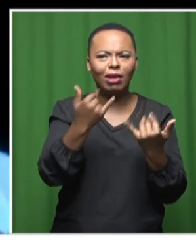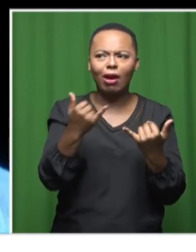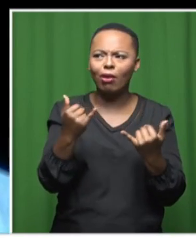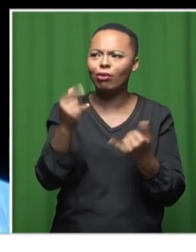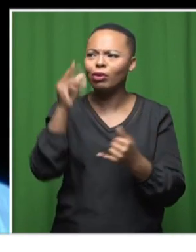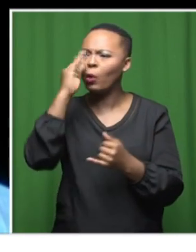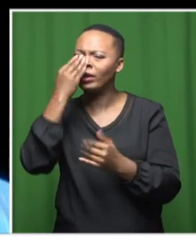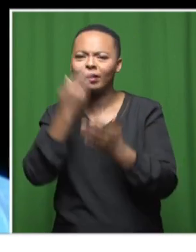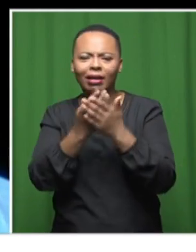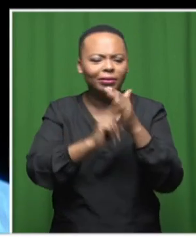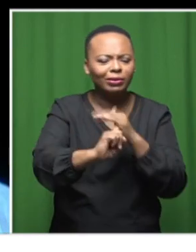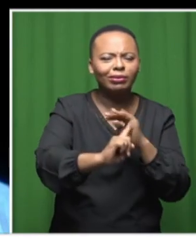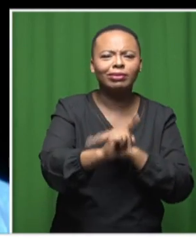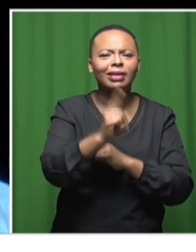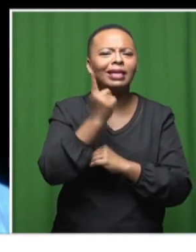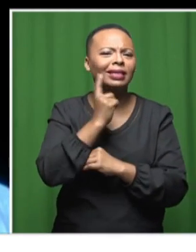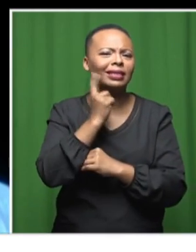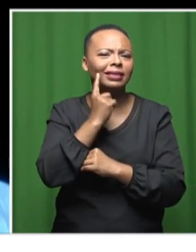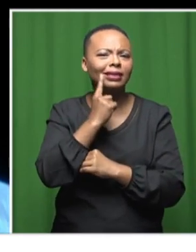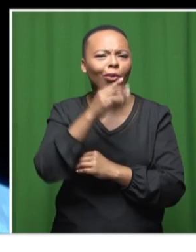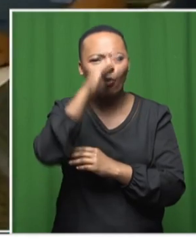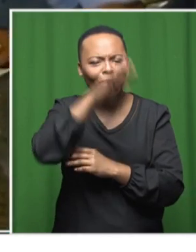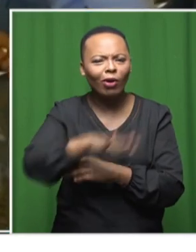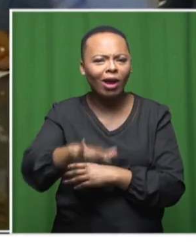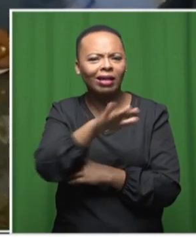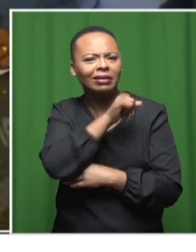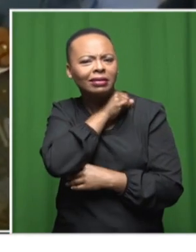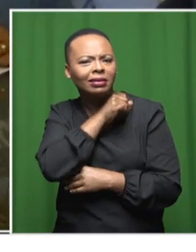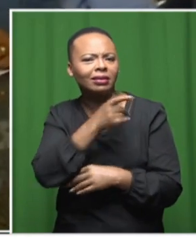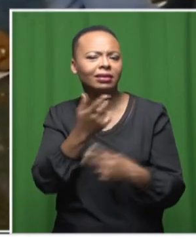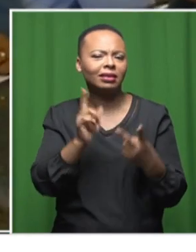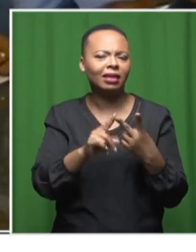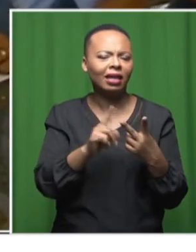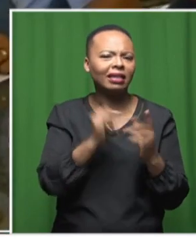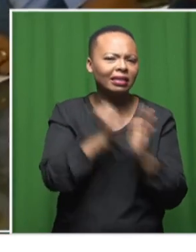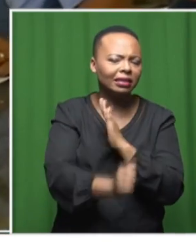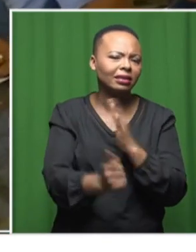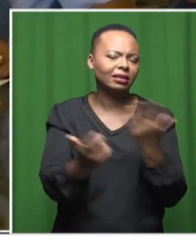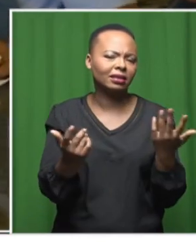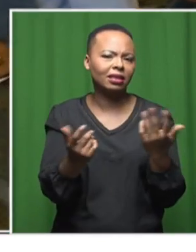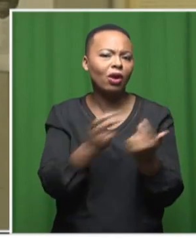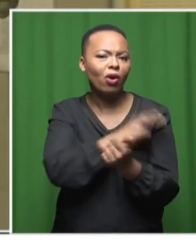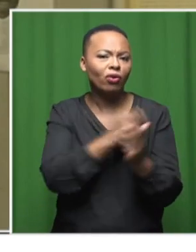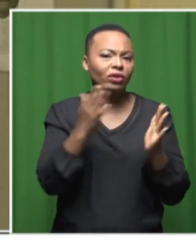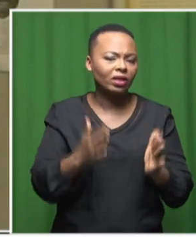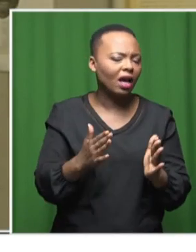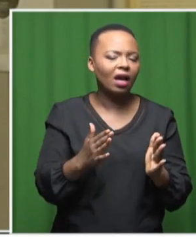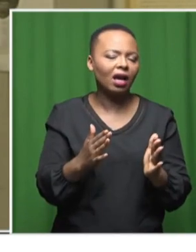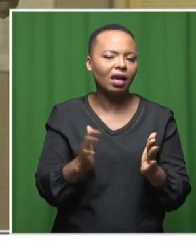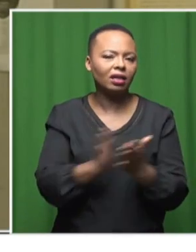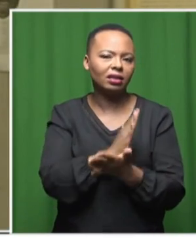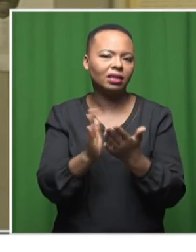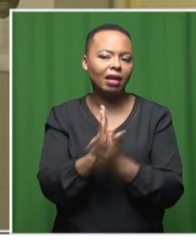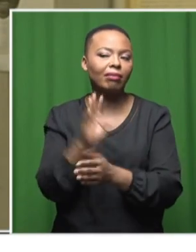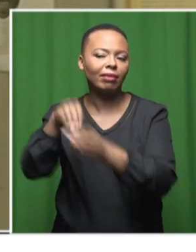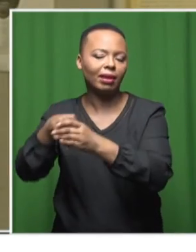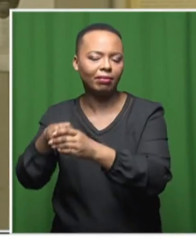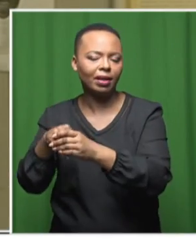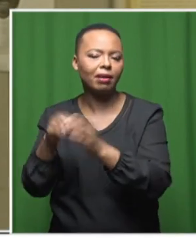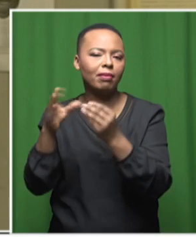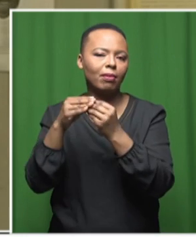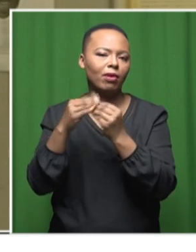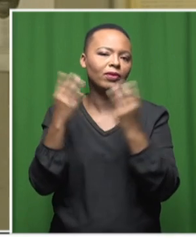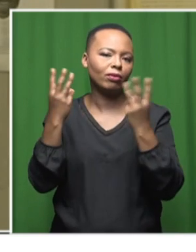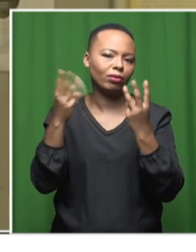they're getting killed, not only as officials, but also sometimes as a member of the public when they are